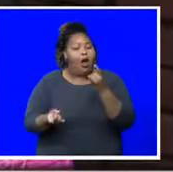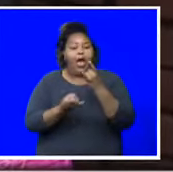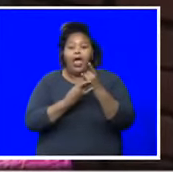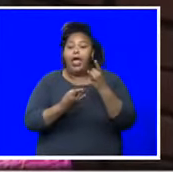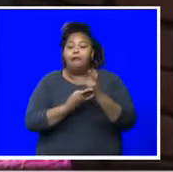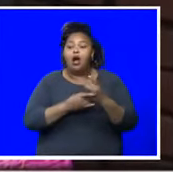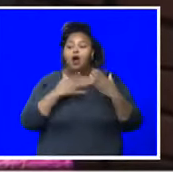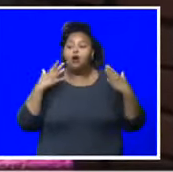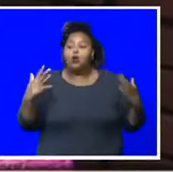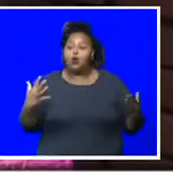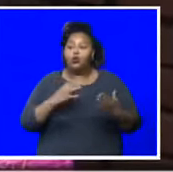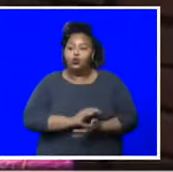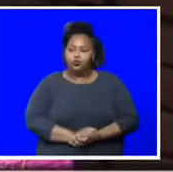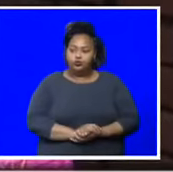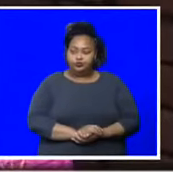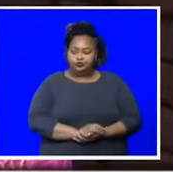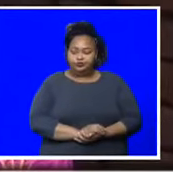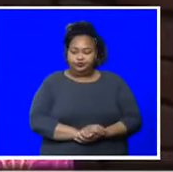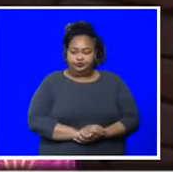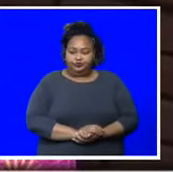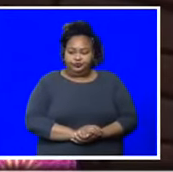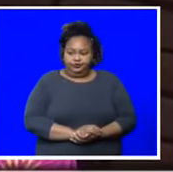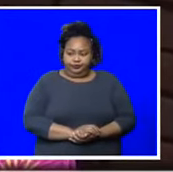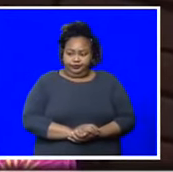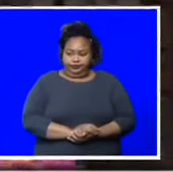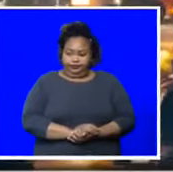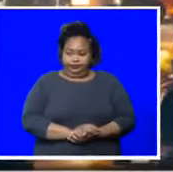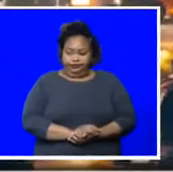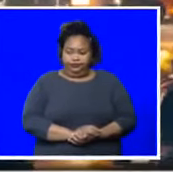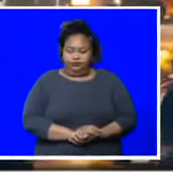sonto mlangeni nginavuma inkosi Nzinisa kamanzini.